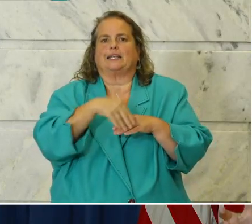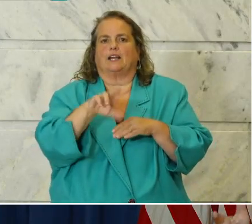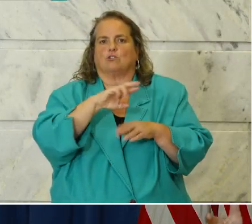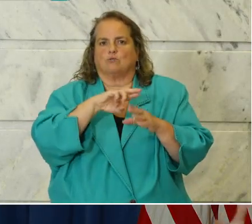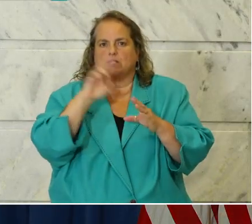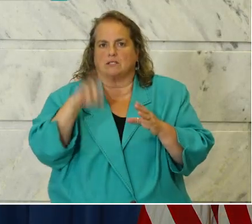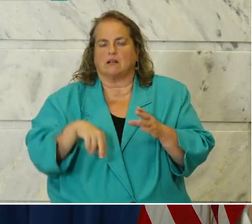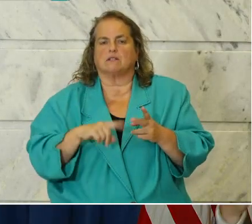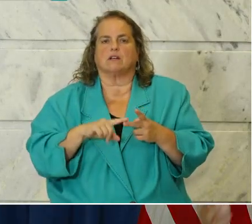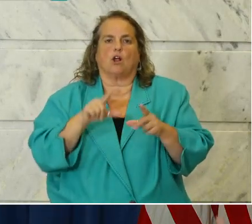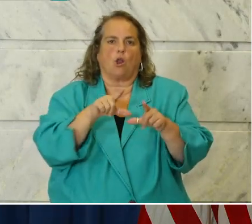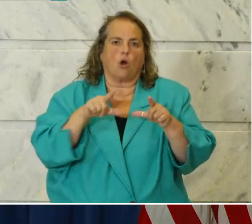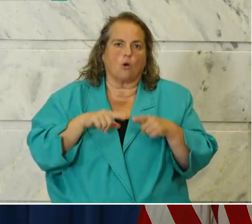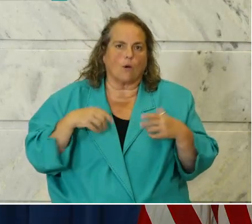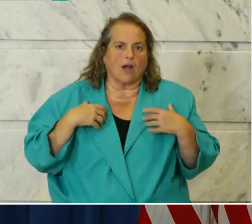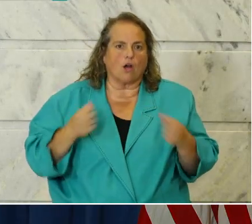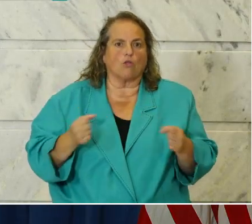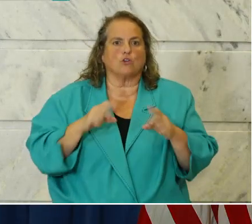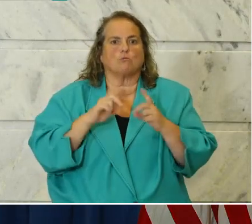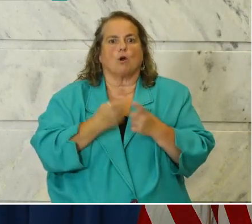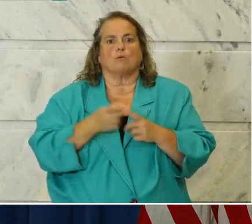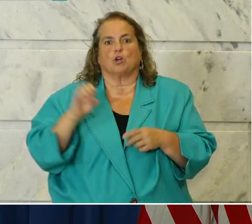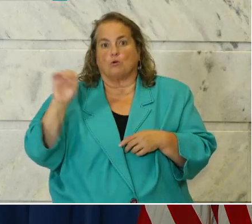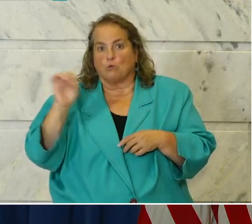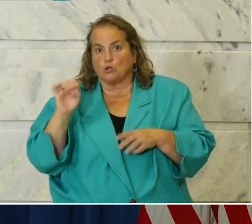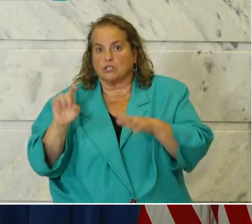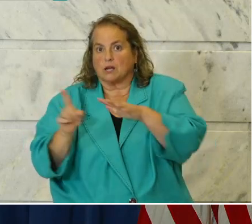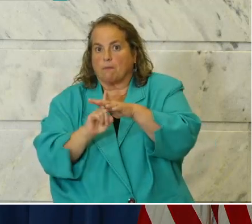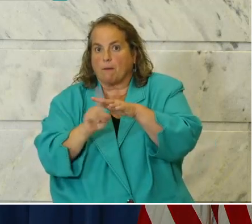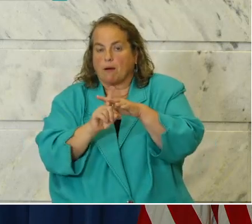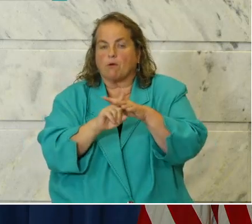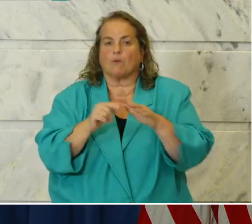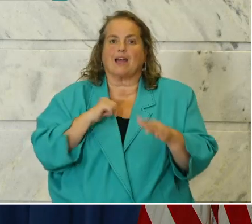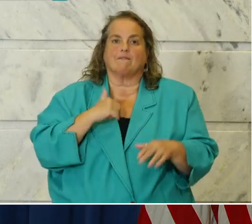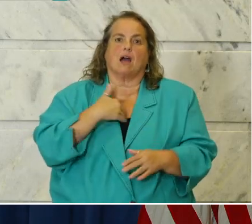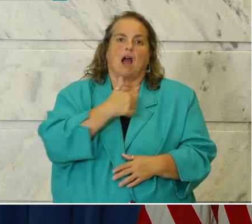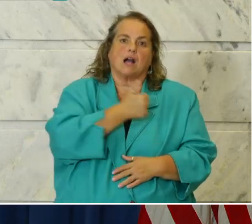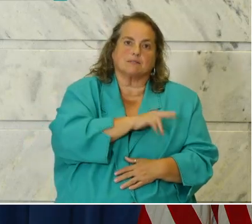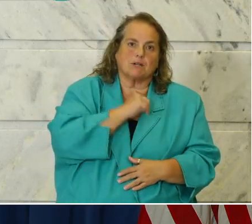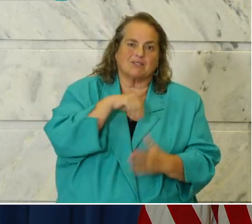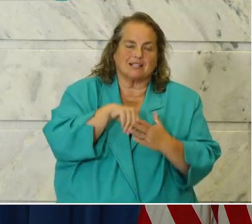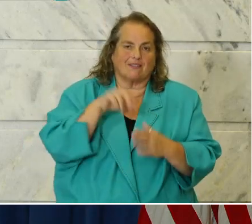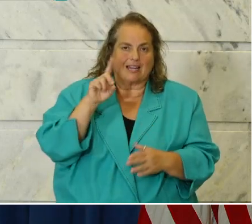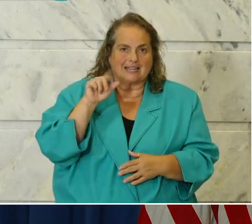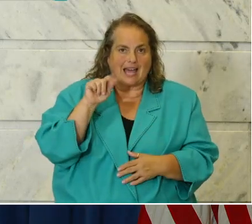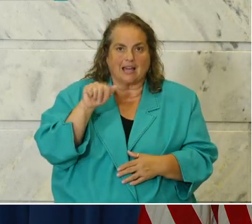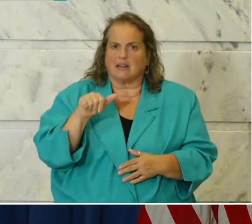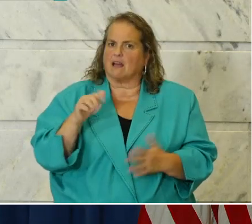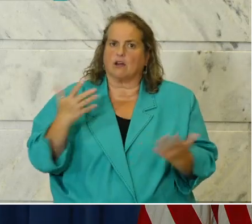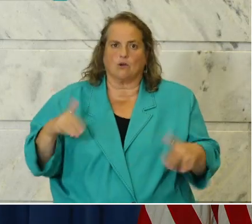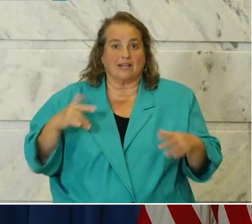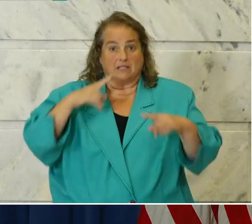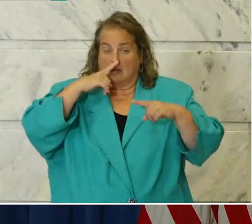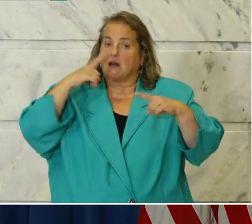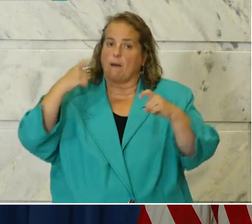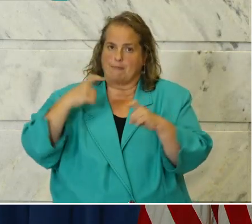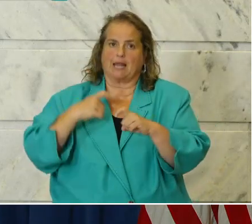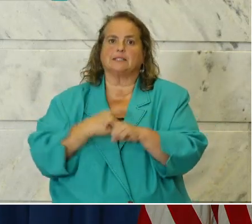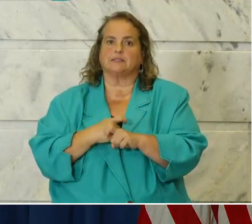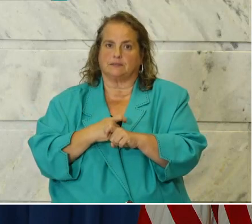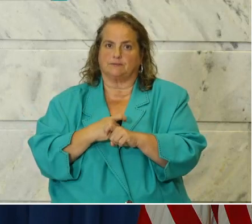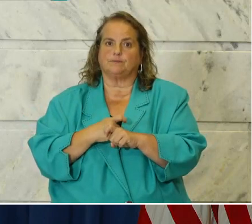health departments that have different emergencies that pop up there. We have all of our hospitals and the data that comes in. It's